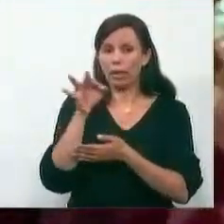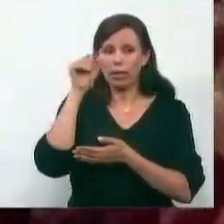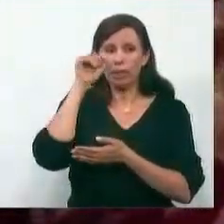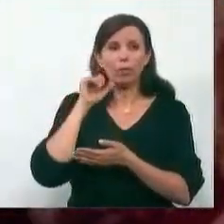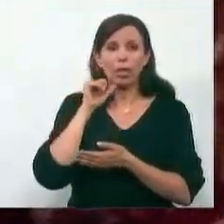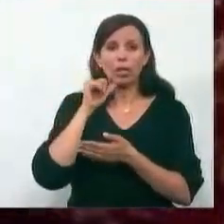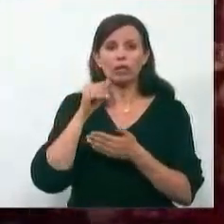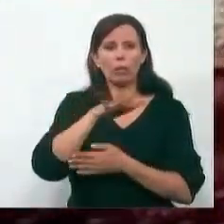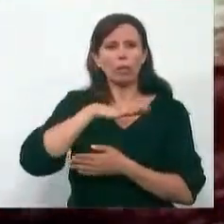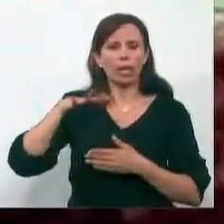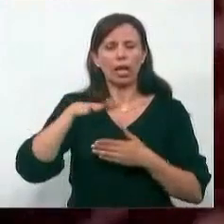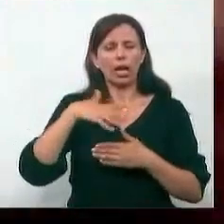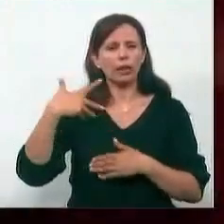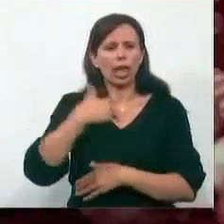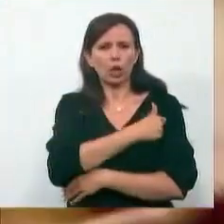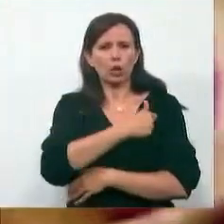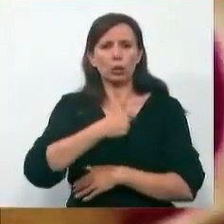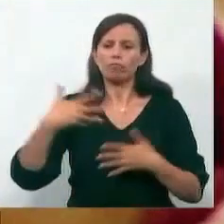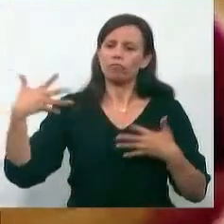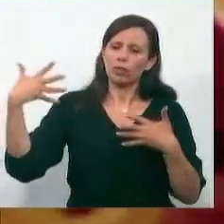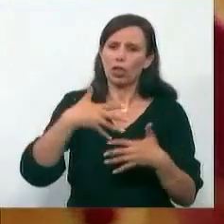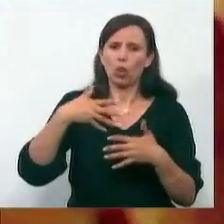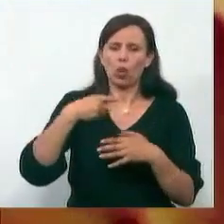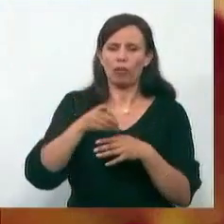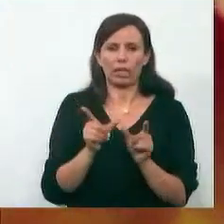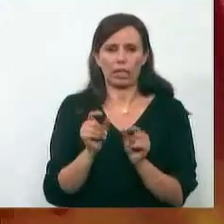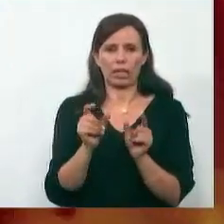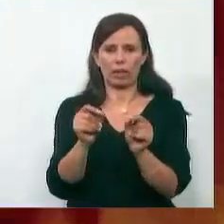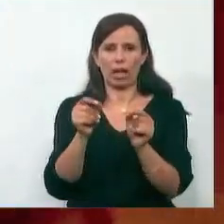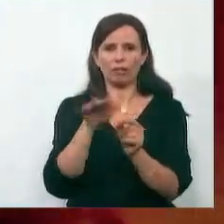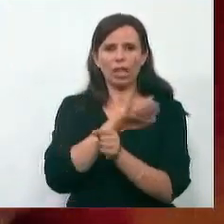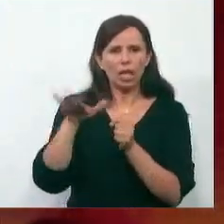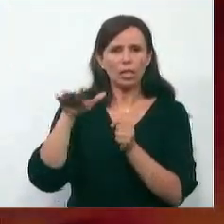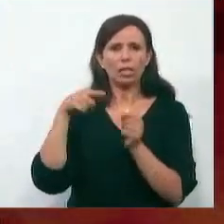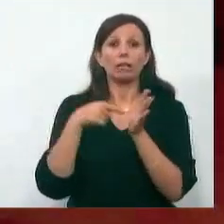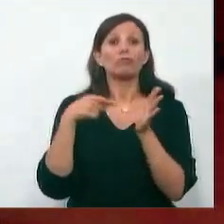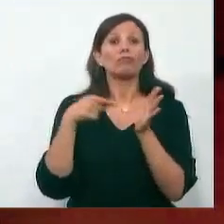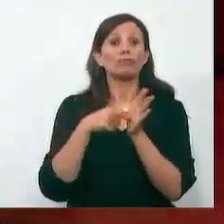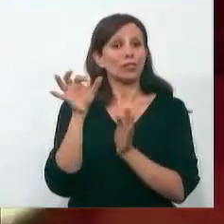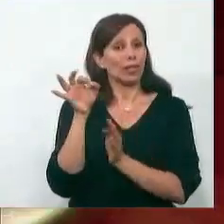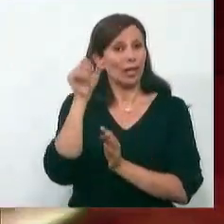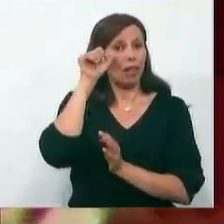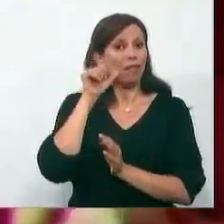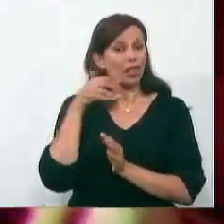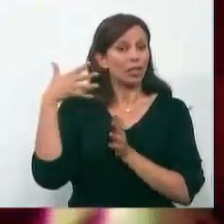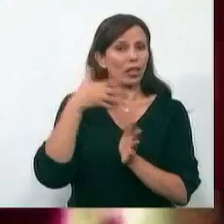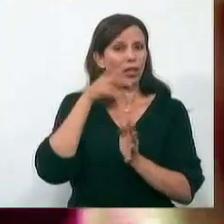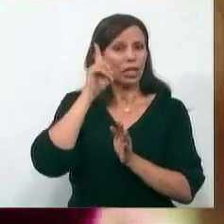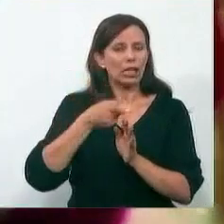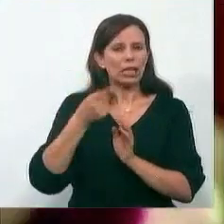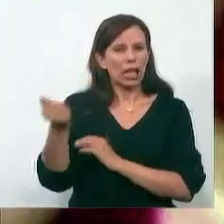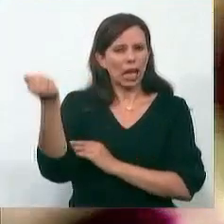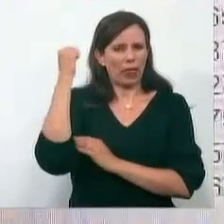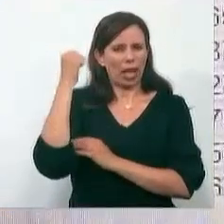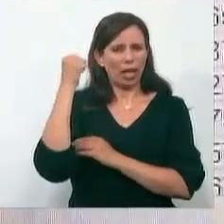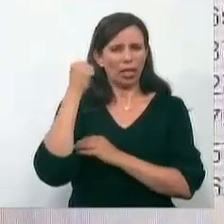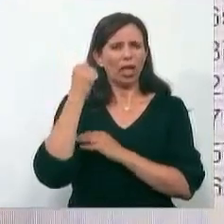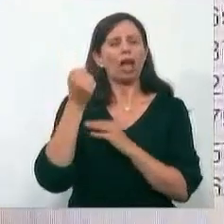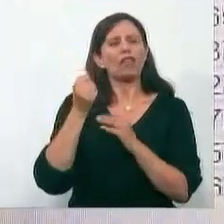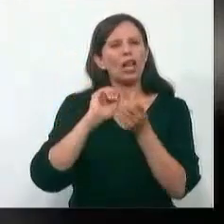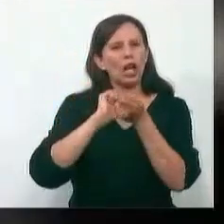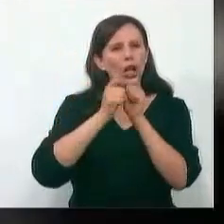to attack and kill them. For the white blood cell to attack, they need energy and their metabolism changes. That's exactly